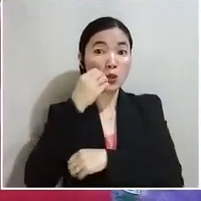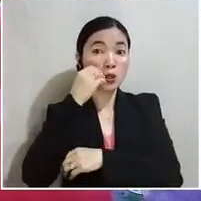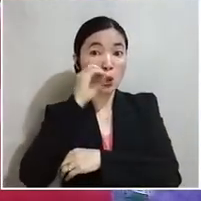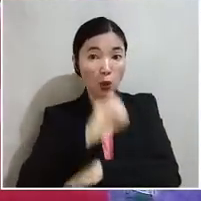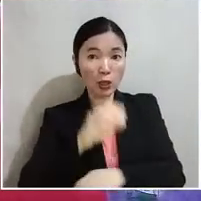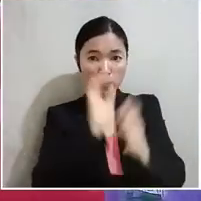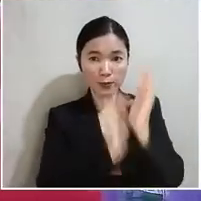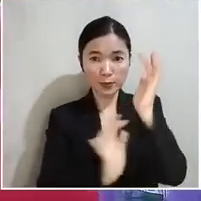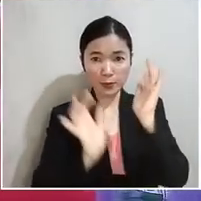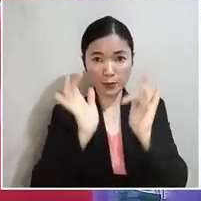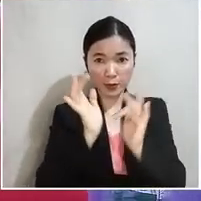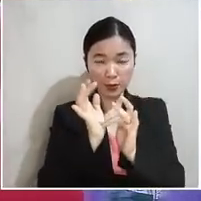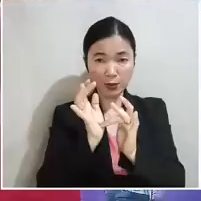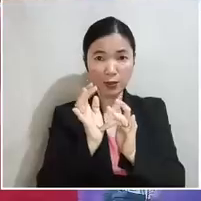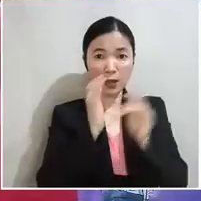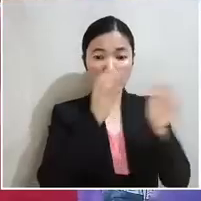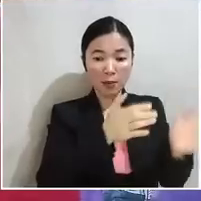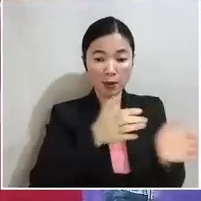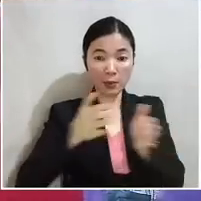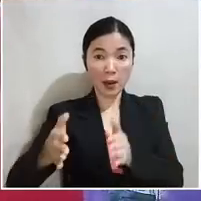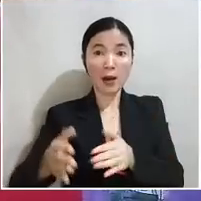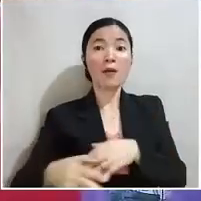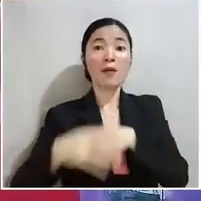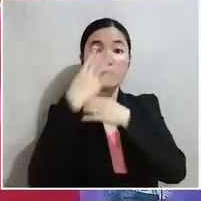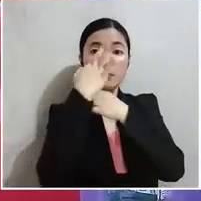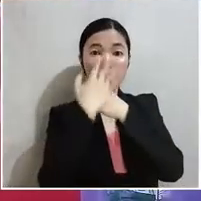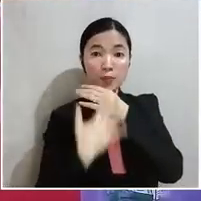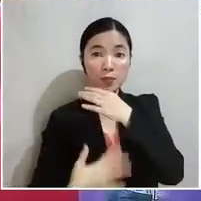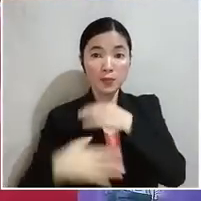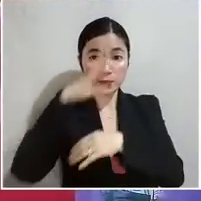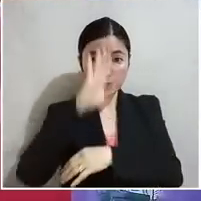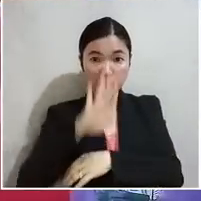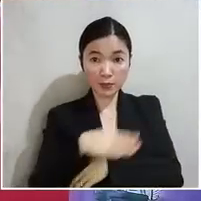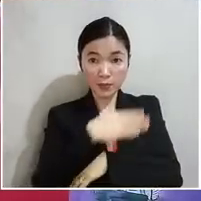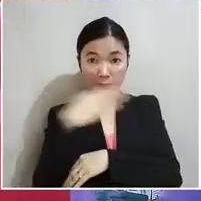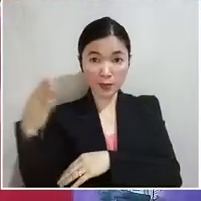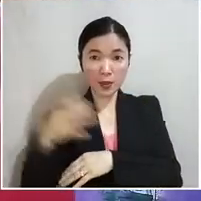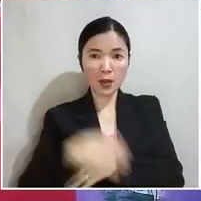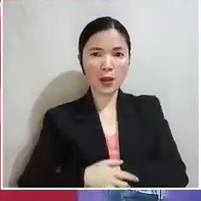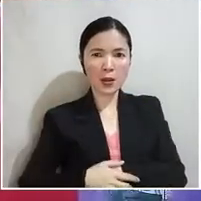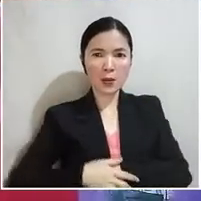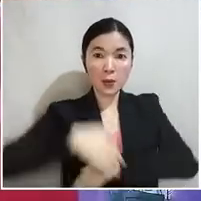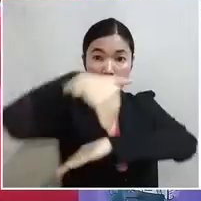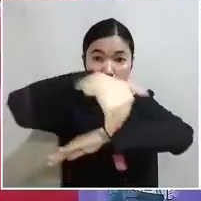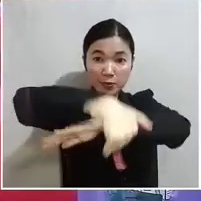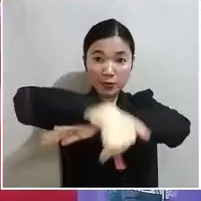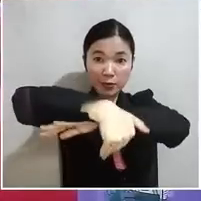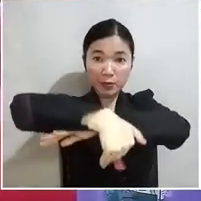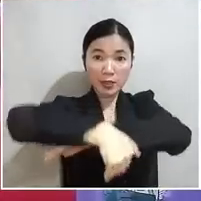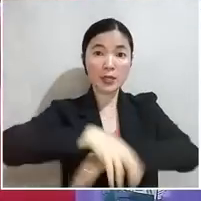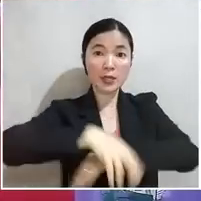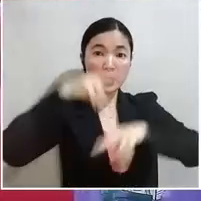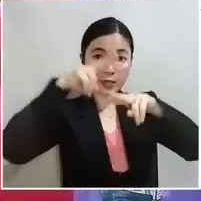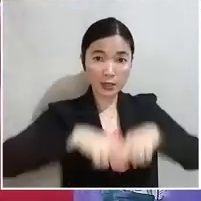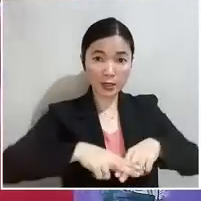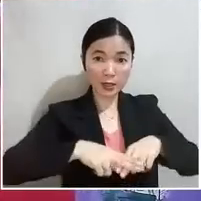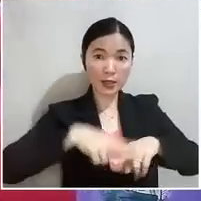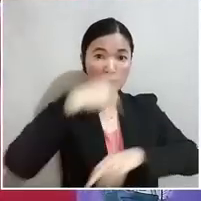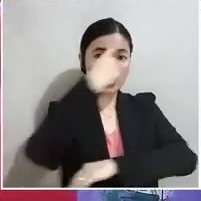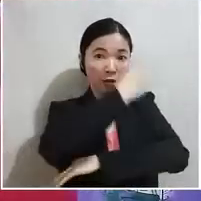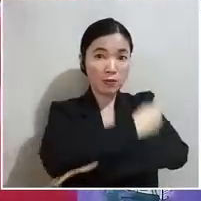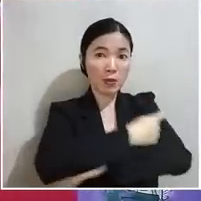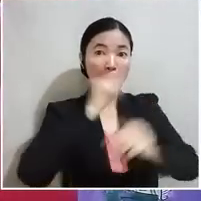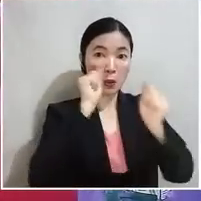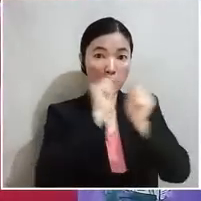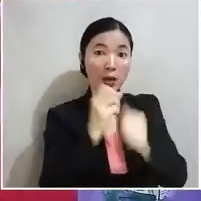and prepared the Passover. When it was evening, he reclined at table with the 12,